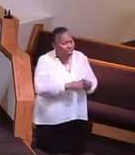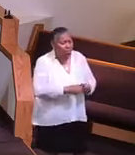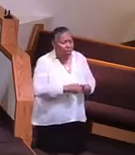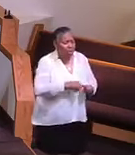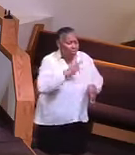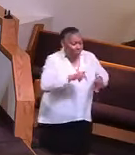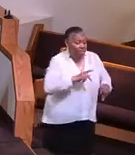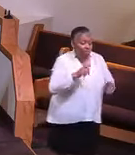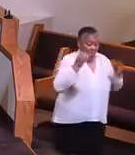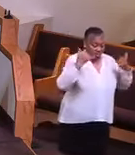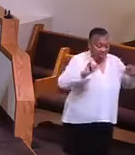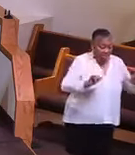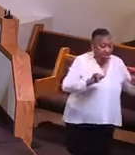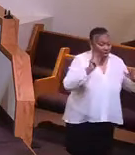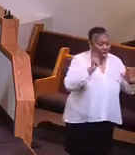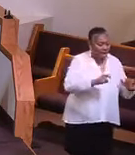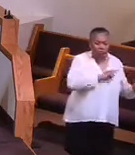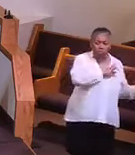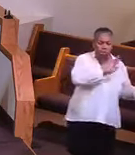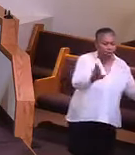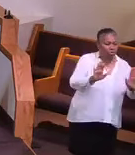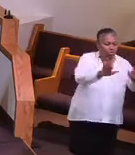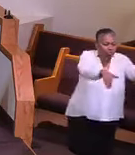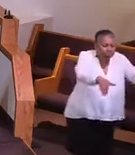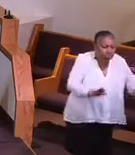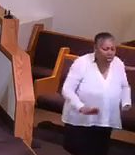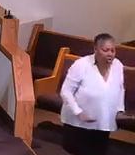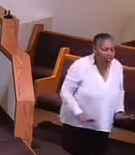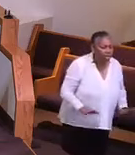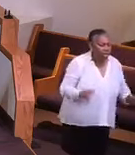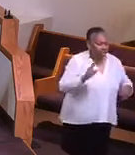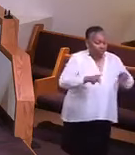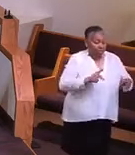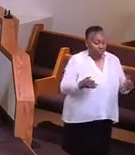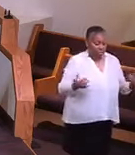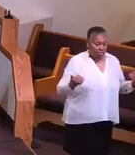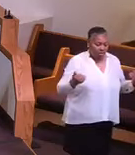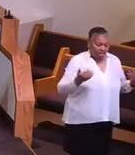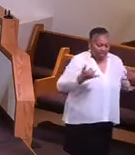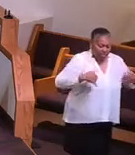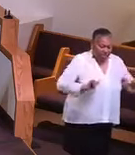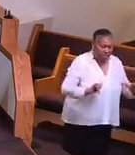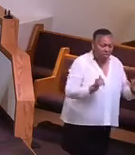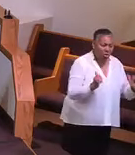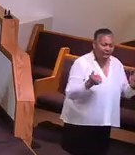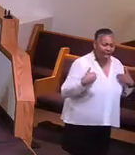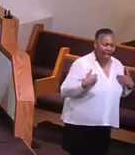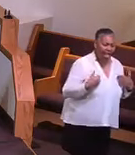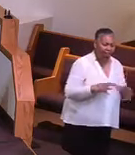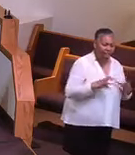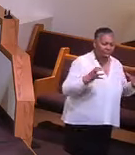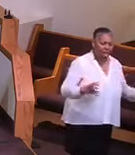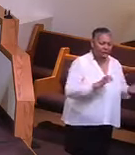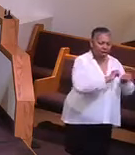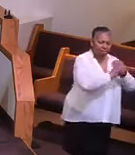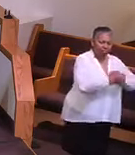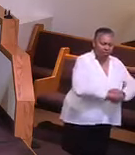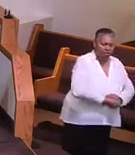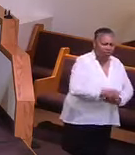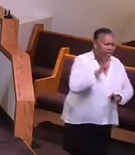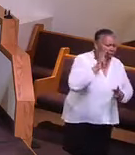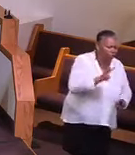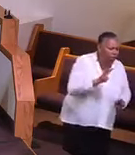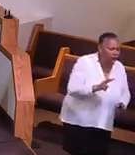grave site. Folks still got a lot of grief ahead of them, and I'm always mindful of that. And I just have watched too